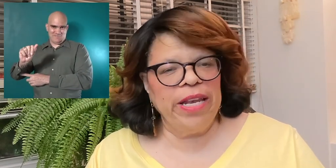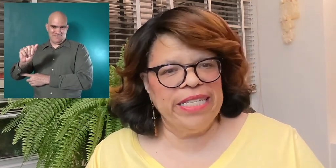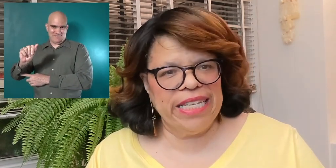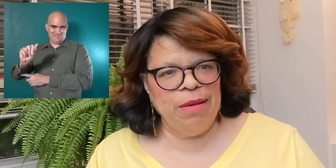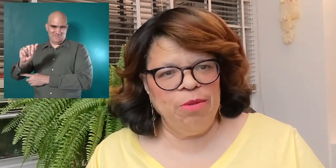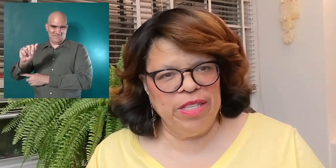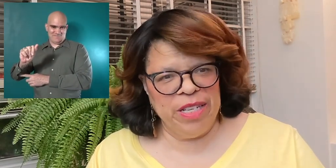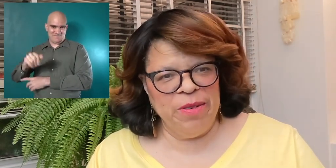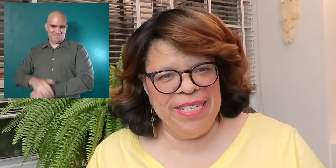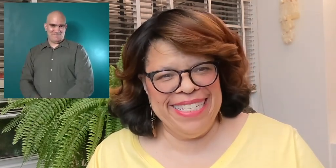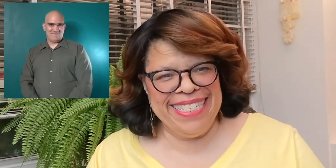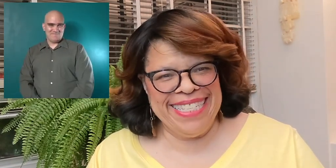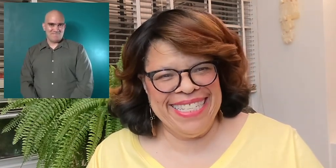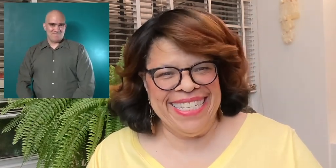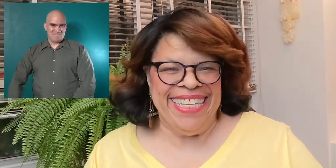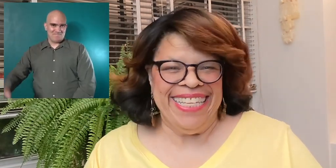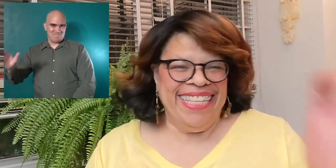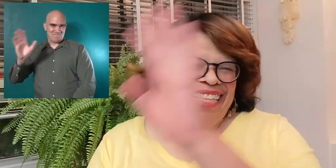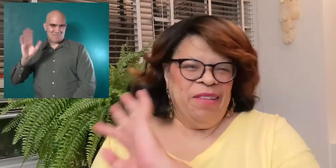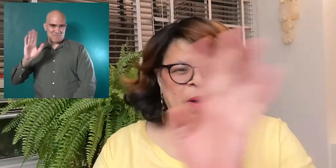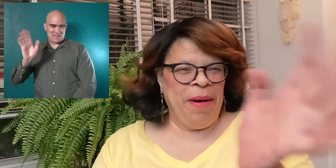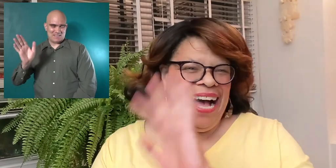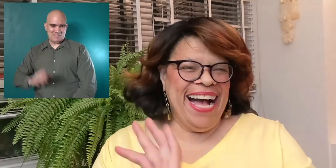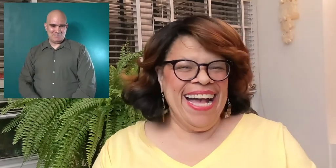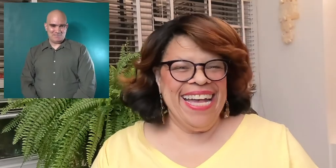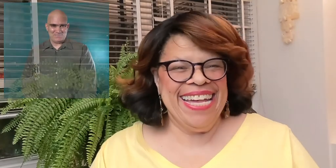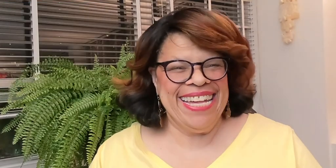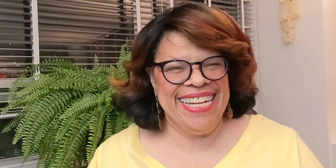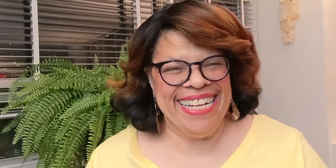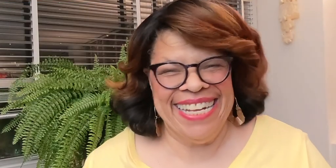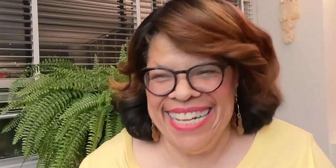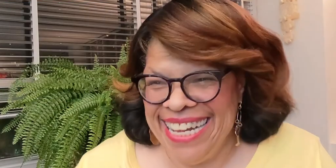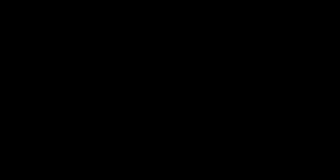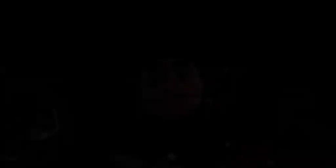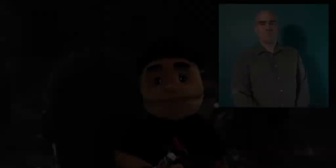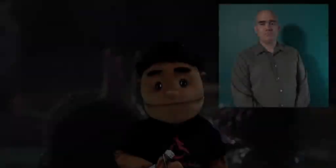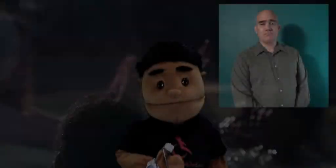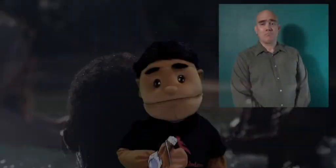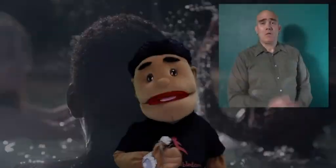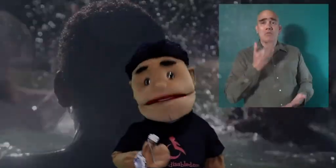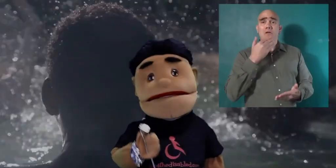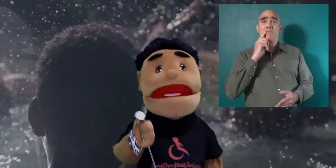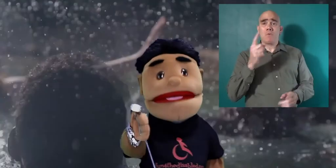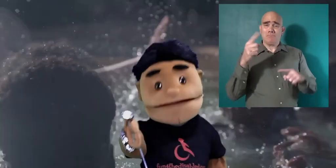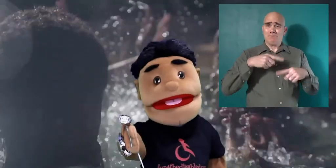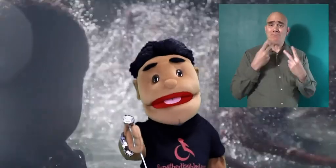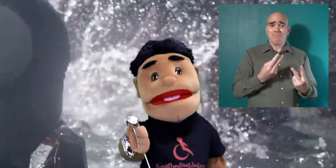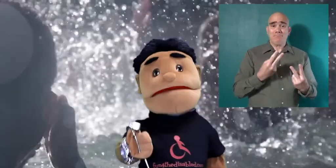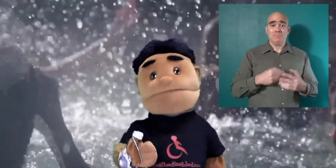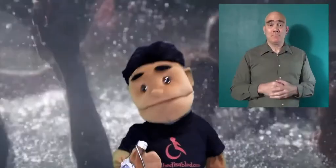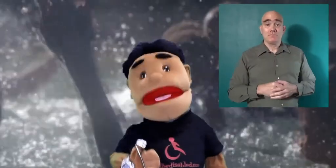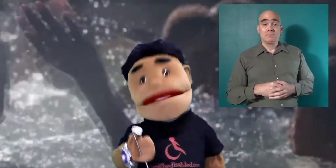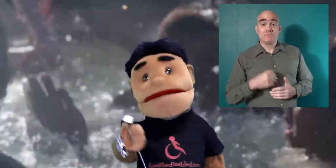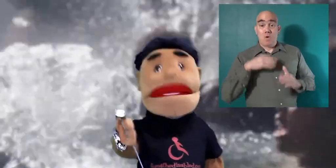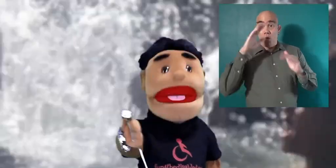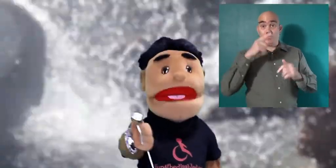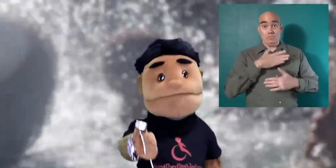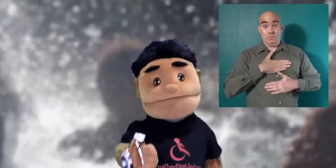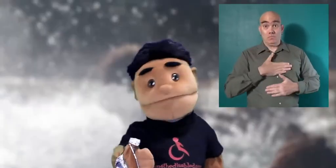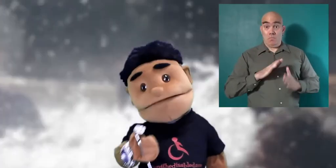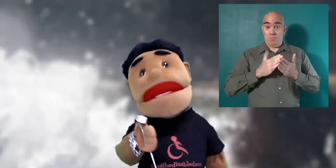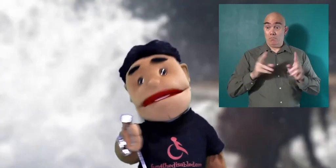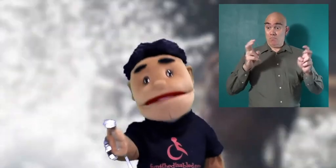Books for the Disabled series. Bye-bye. Thank you for stopping by. Hope you